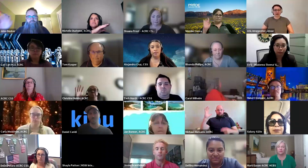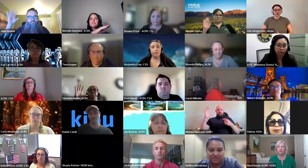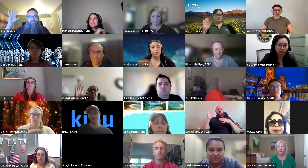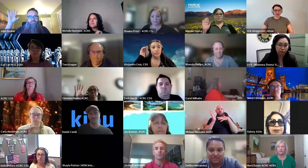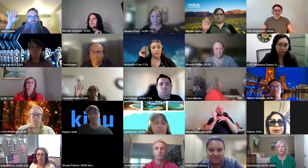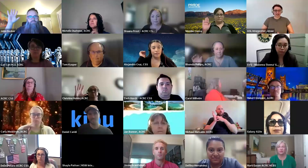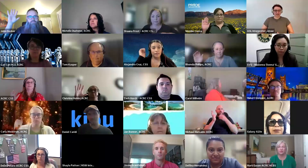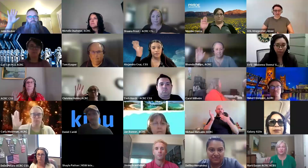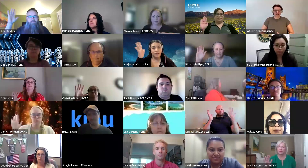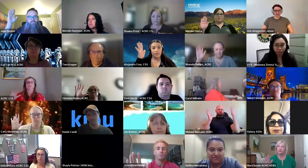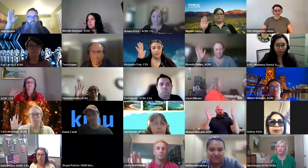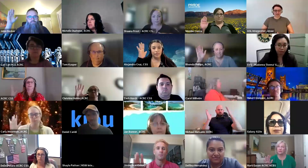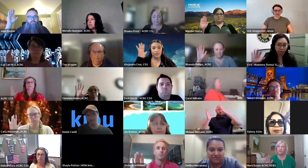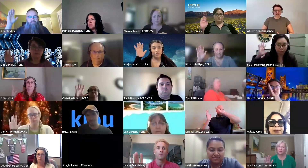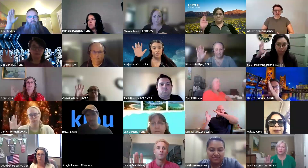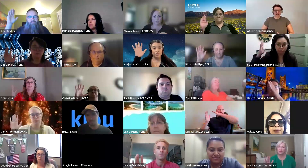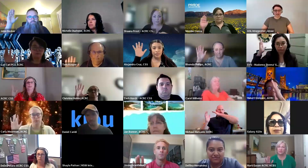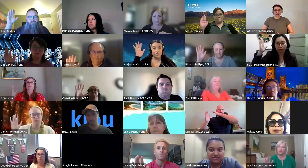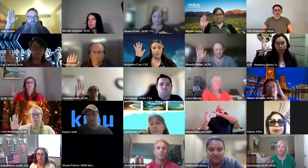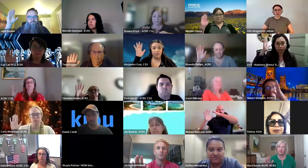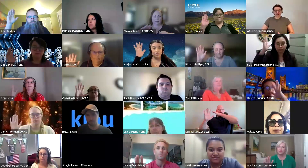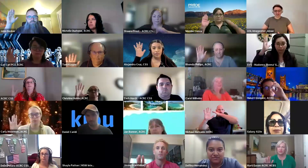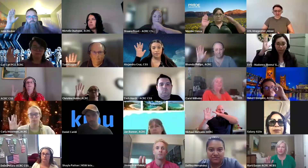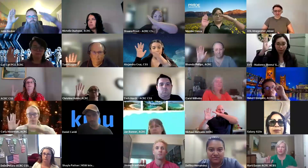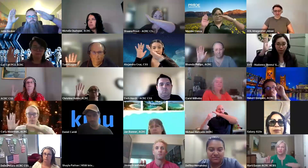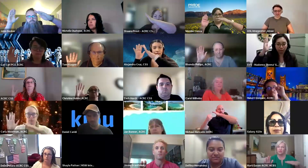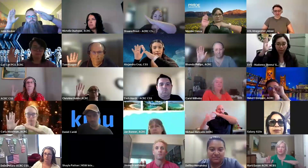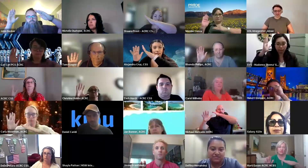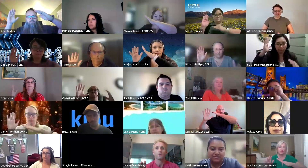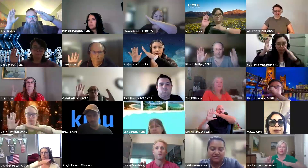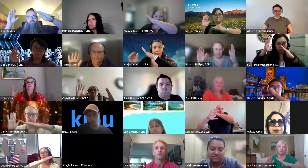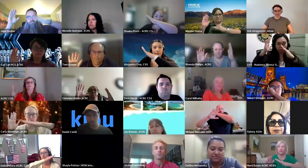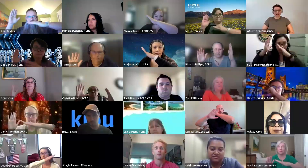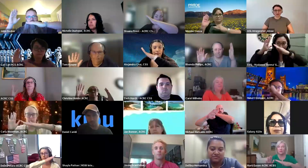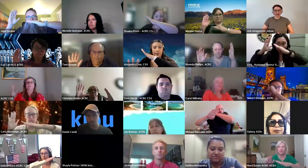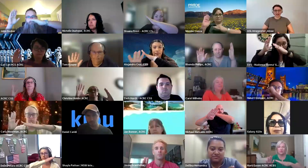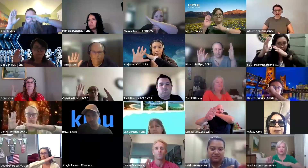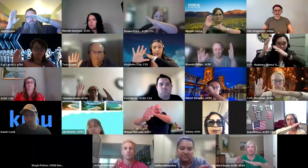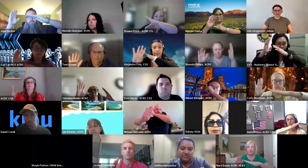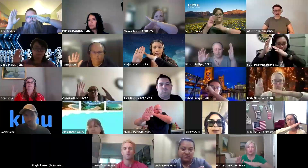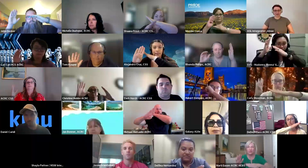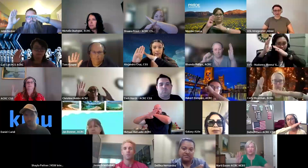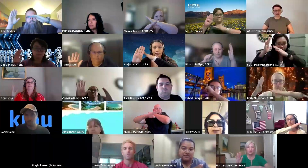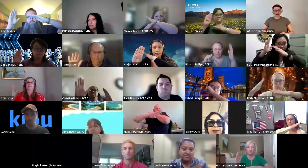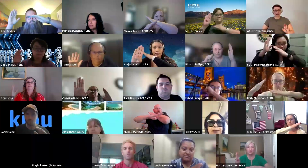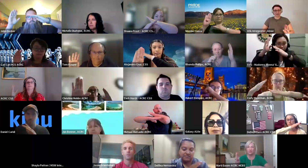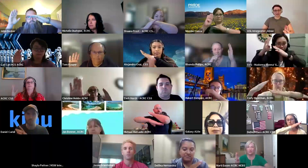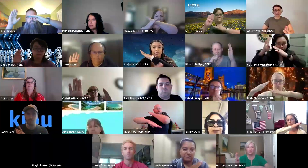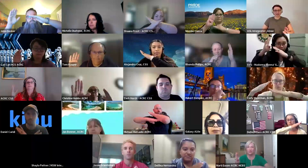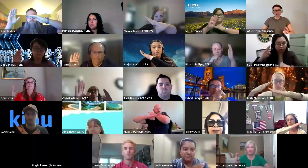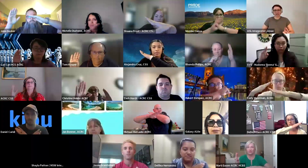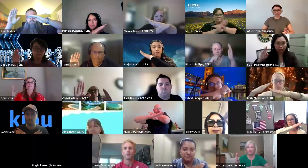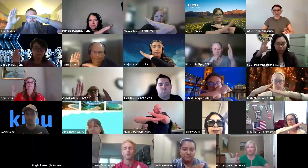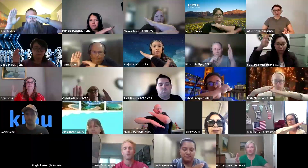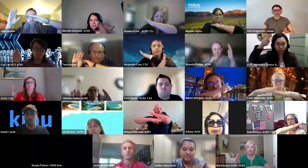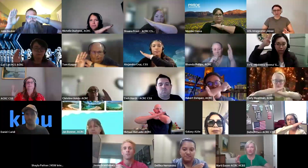So you're gonna have your dominant hand and then your weaker side. Dominant hand is going to be in the B